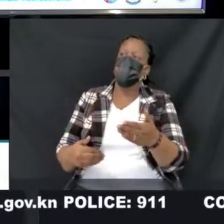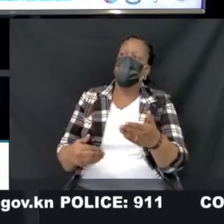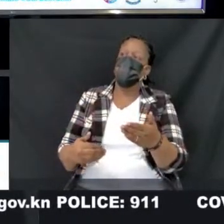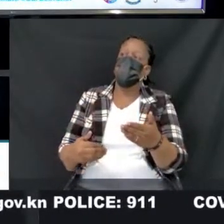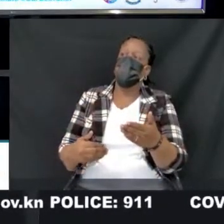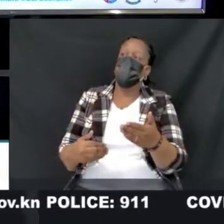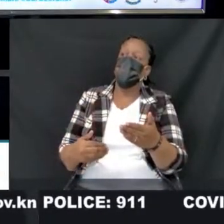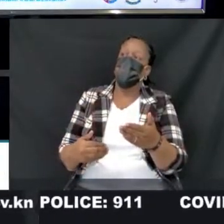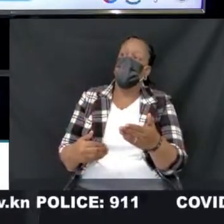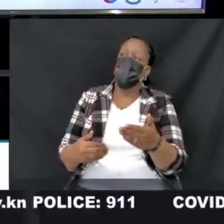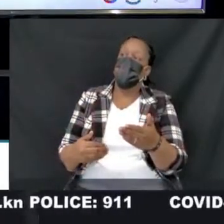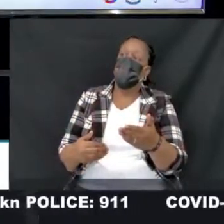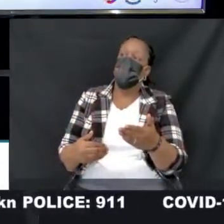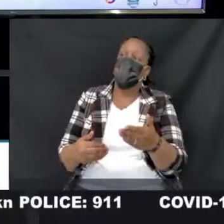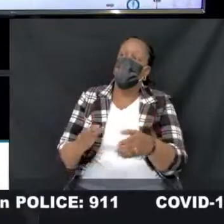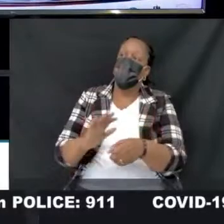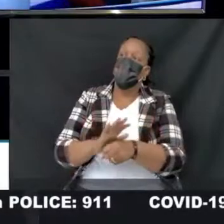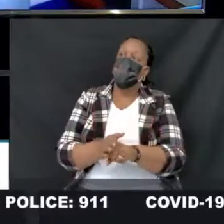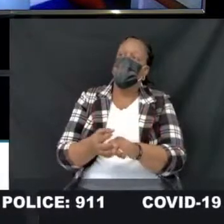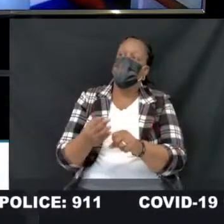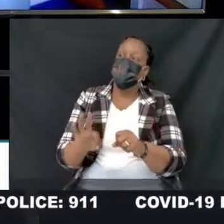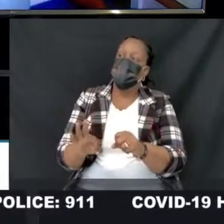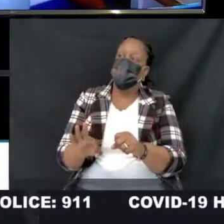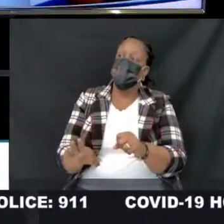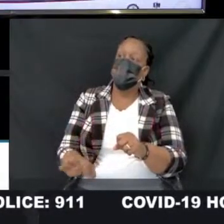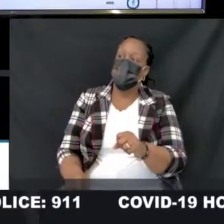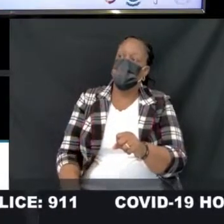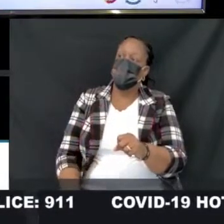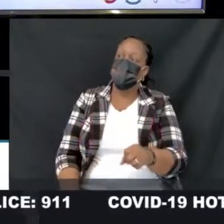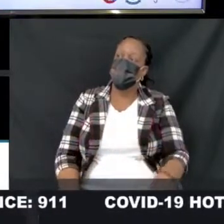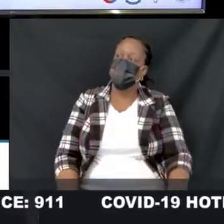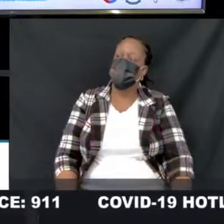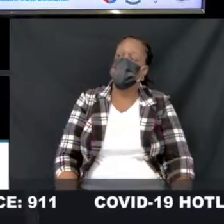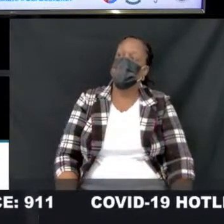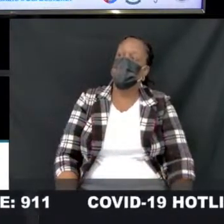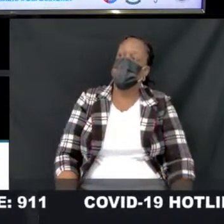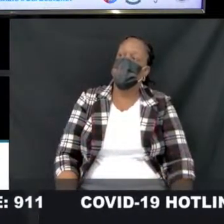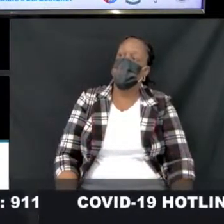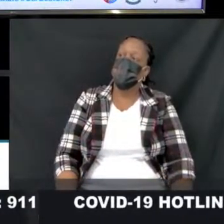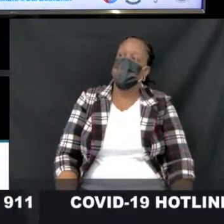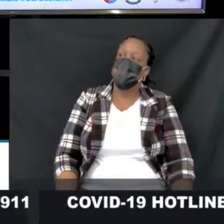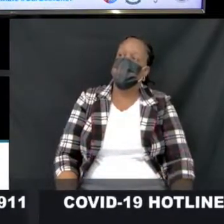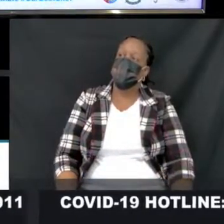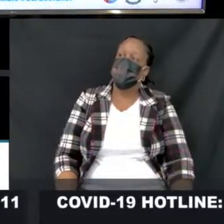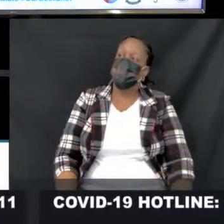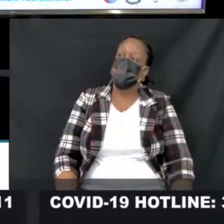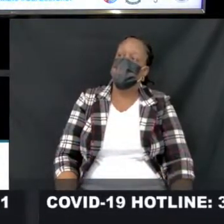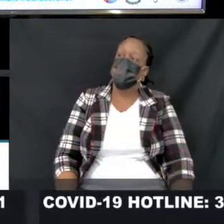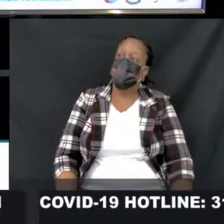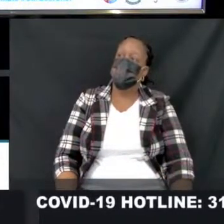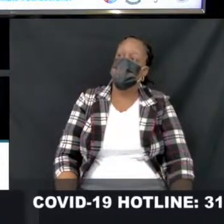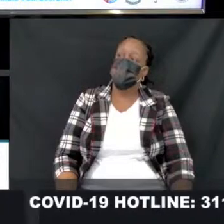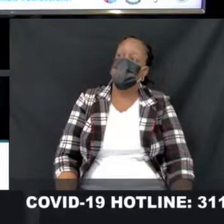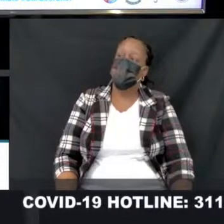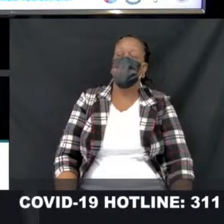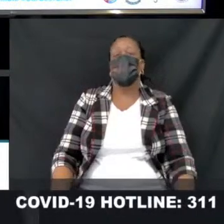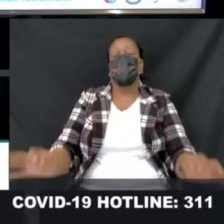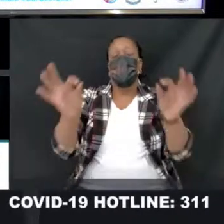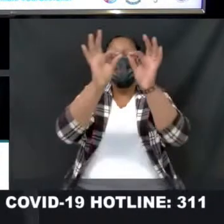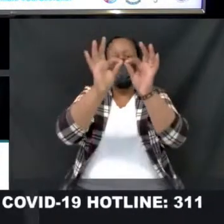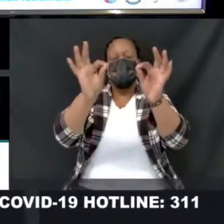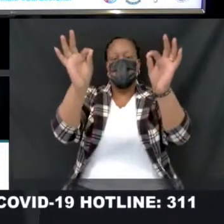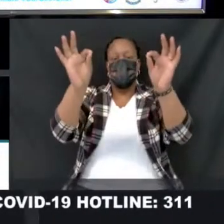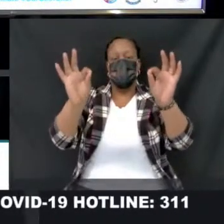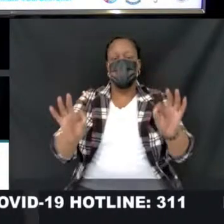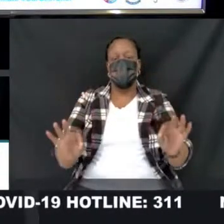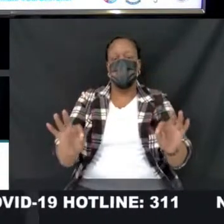Health, ships have to give their maritime declaration forms. They have to do this, I think, 24, 48 hours before they come into